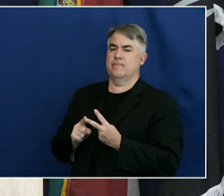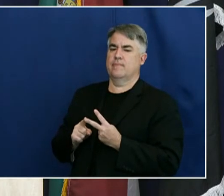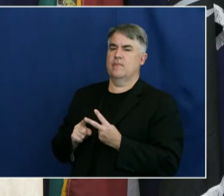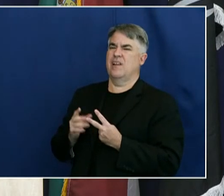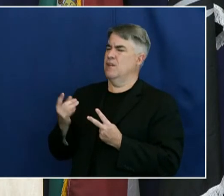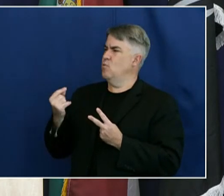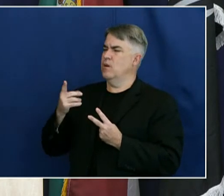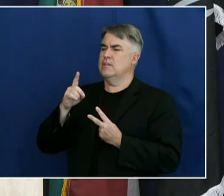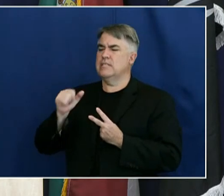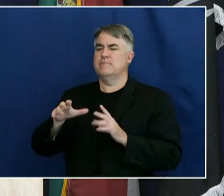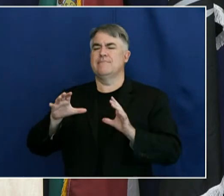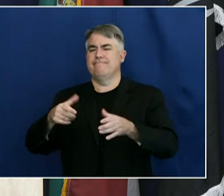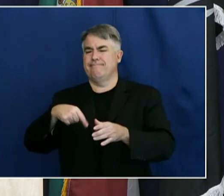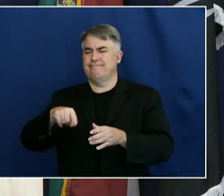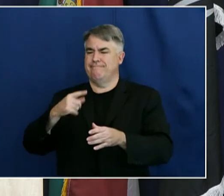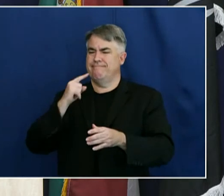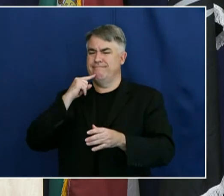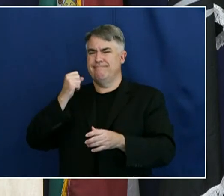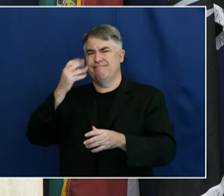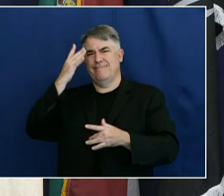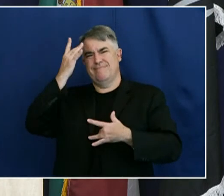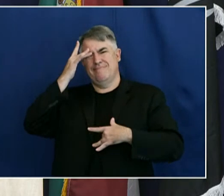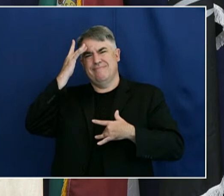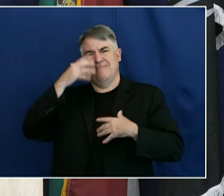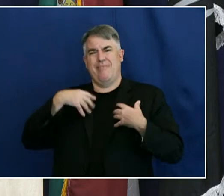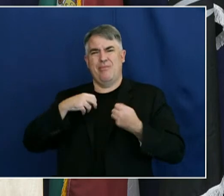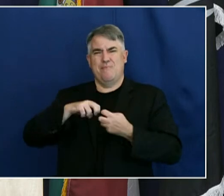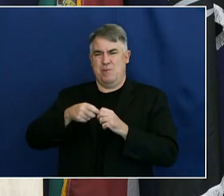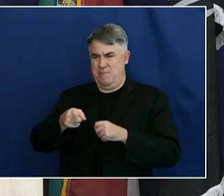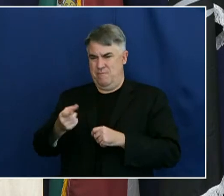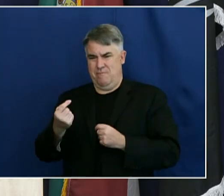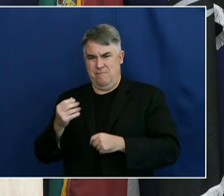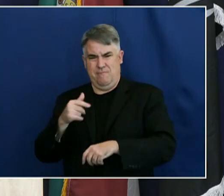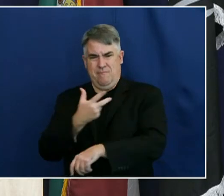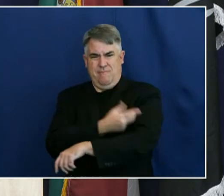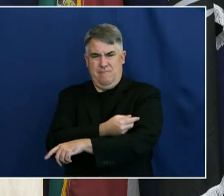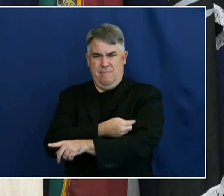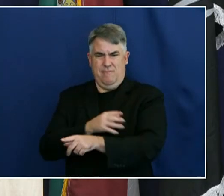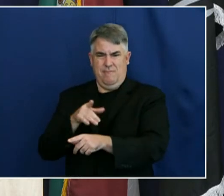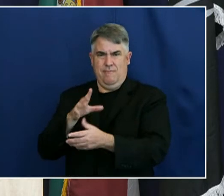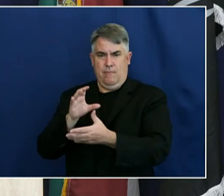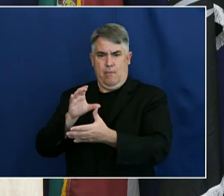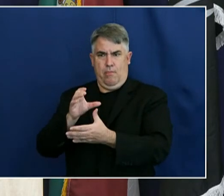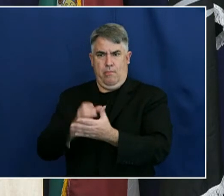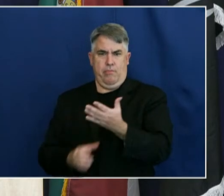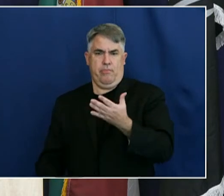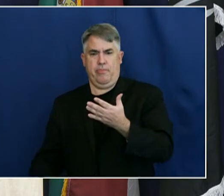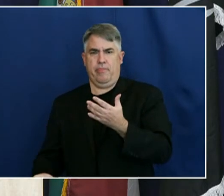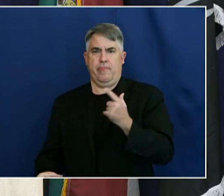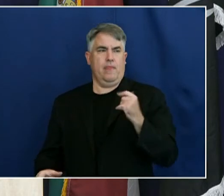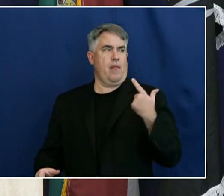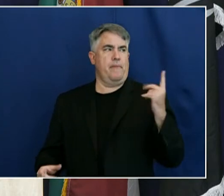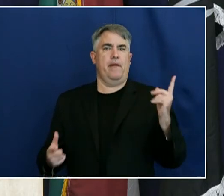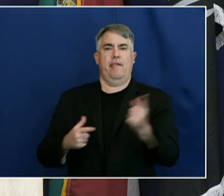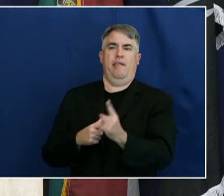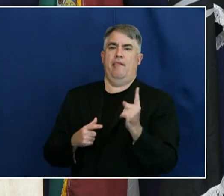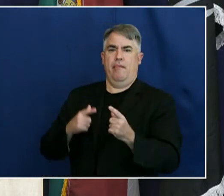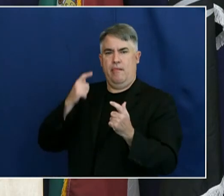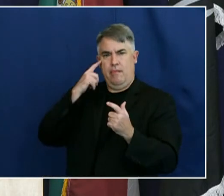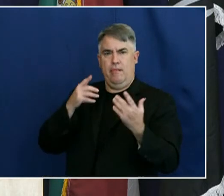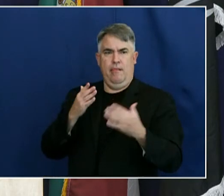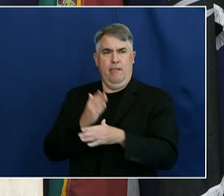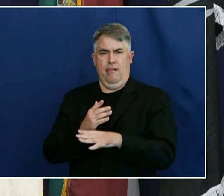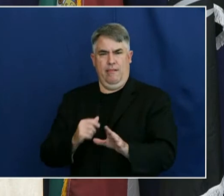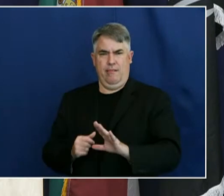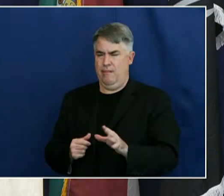ensure that people with the most serious conditions aren't crowded out while they're trying to get a vaccine by people with other conditions that may be less critical. Got